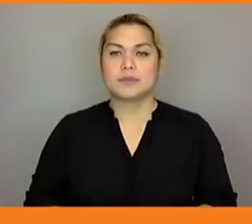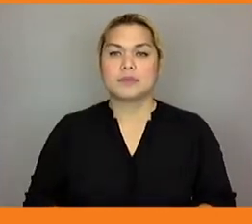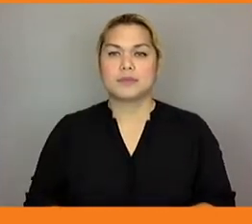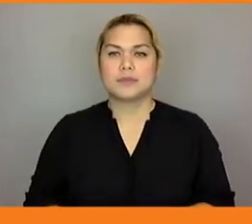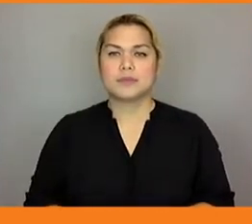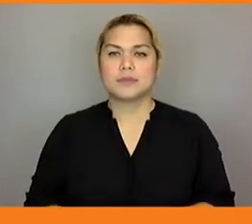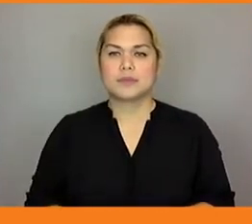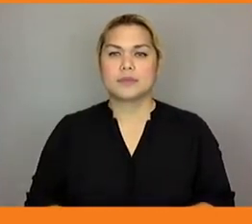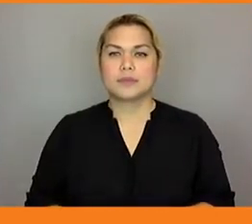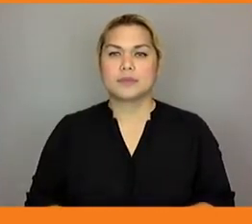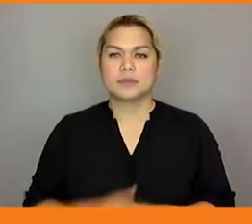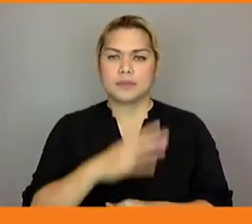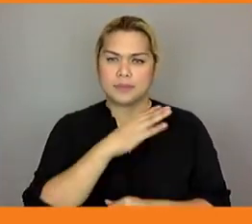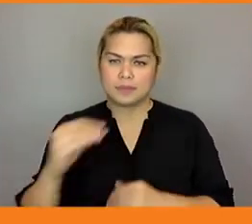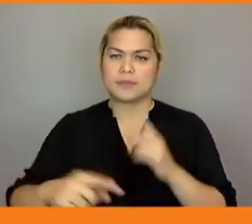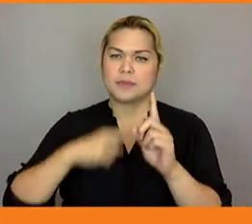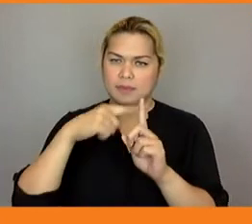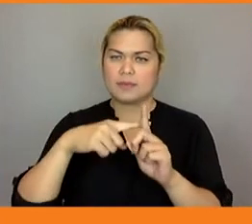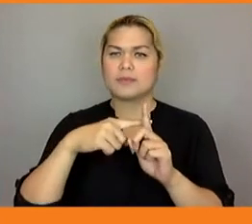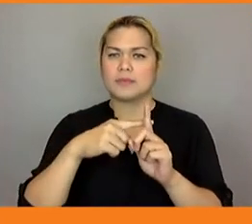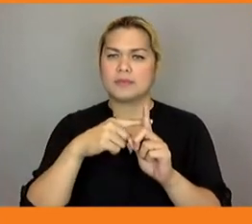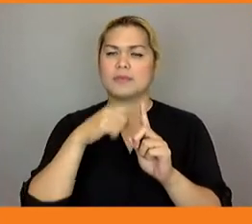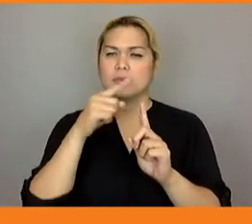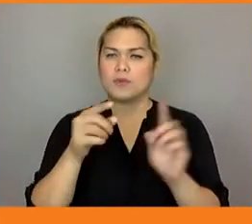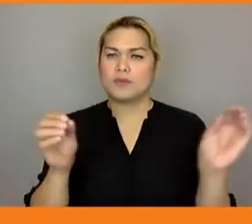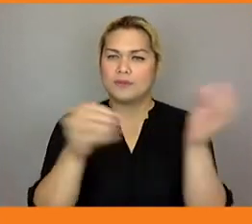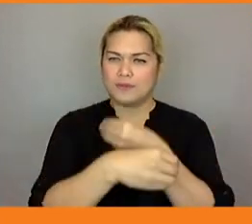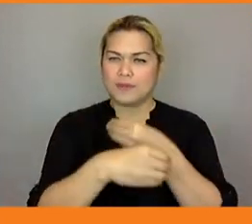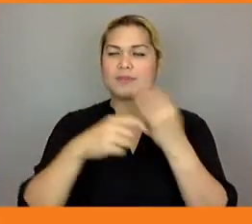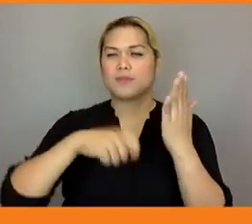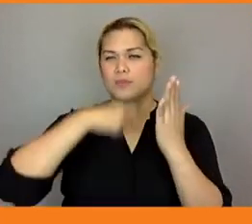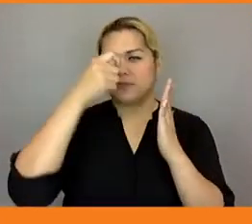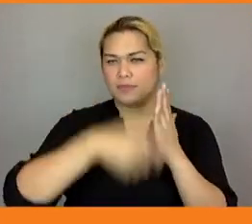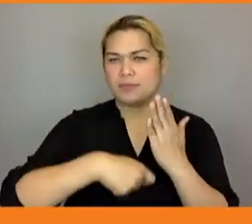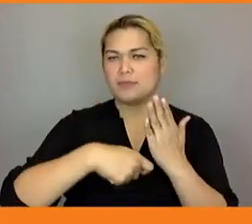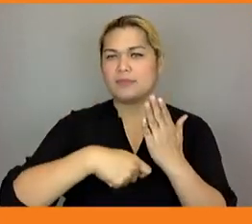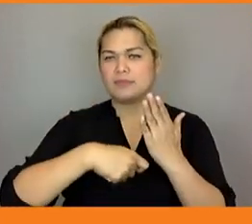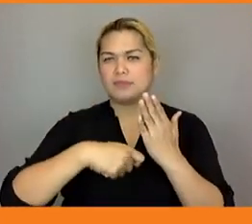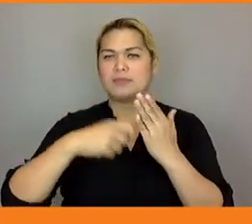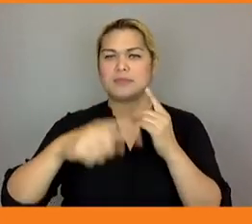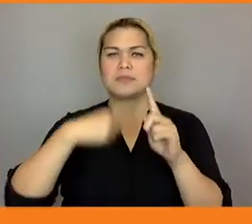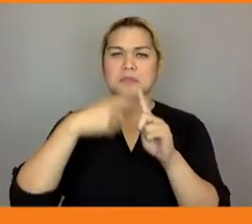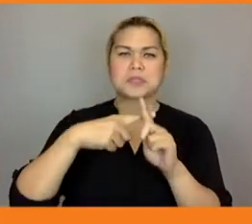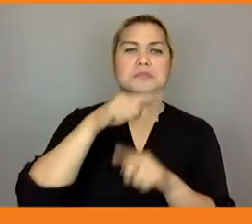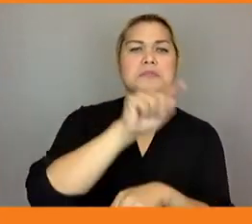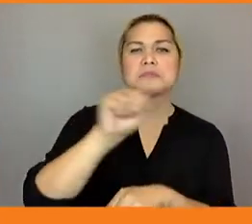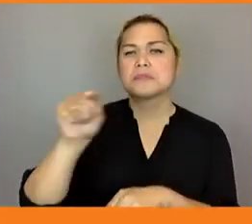so-called OSPF, have had several virtual, fiscal, and blended fact-finding